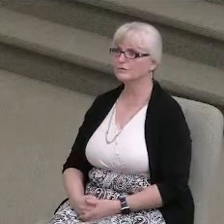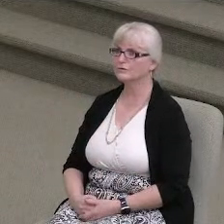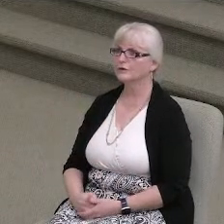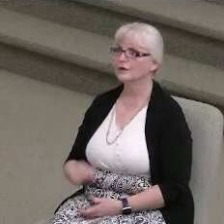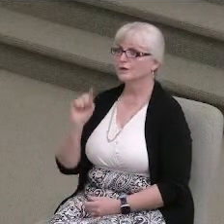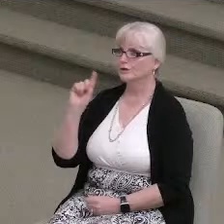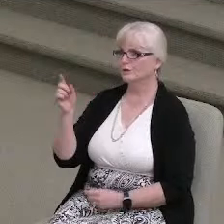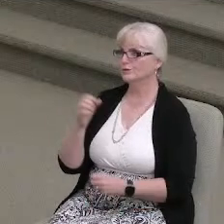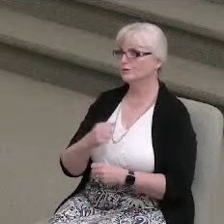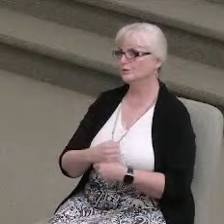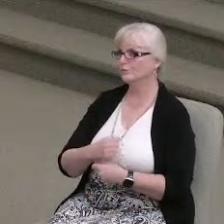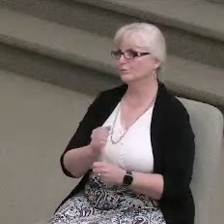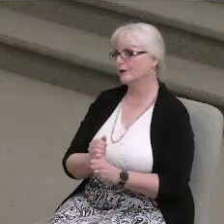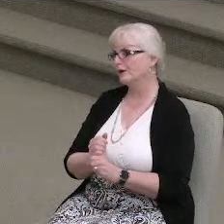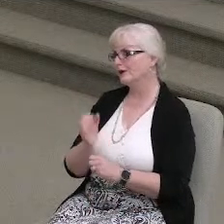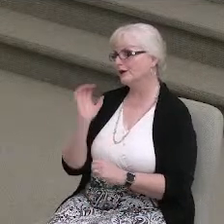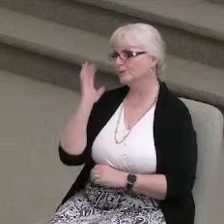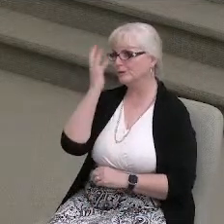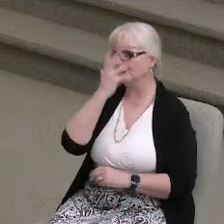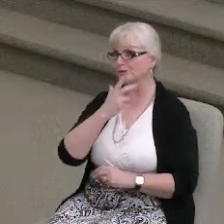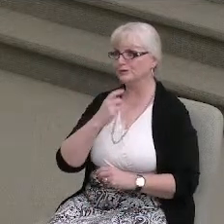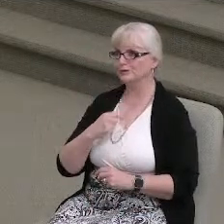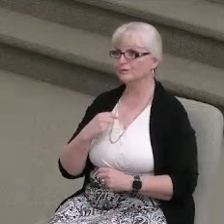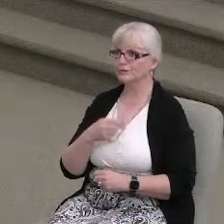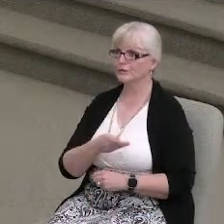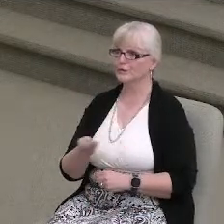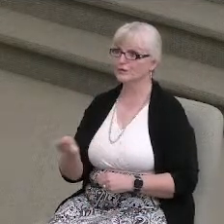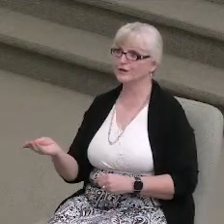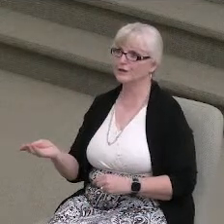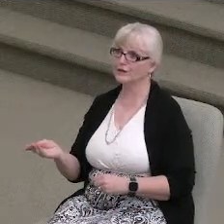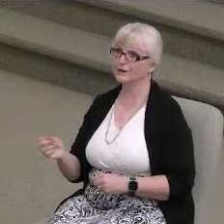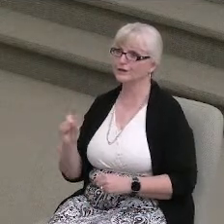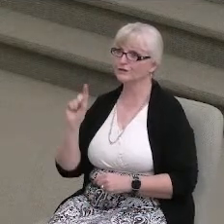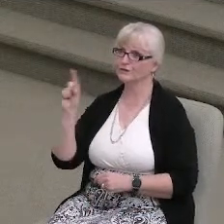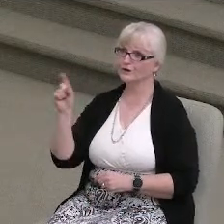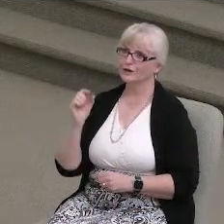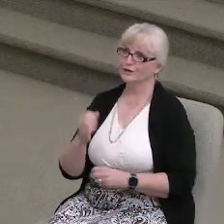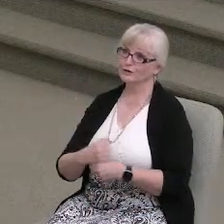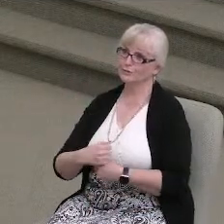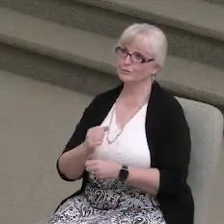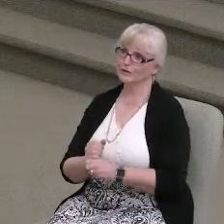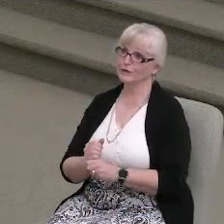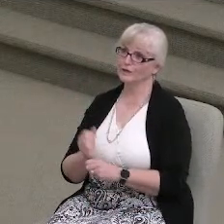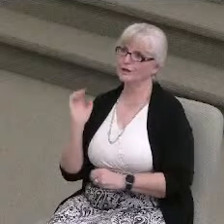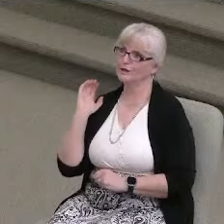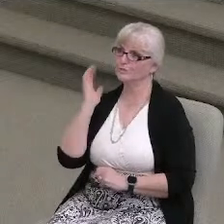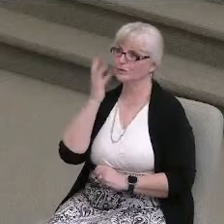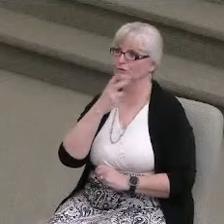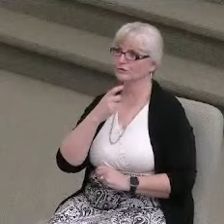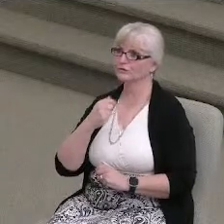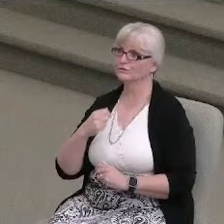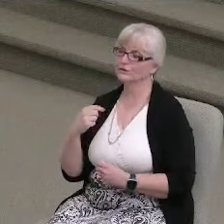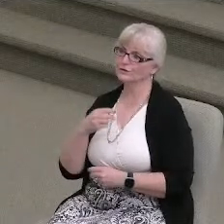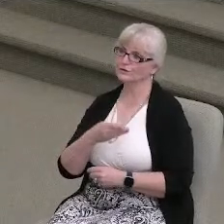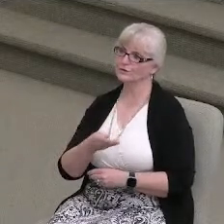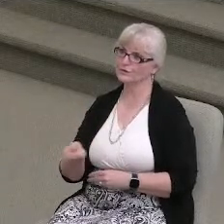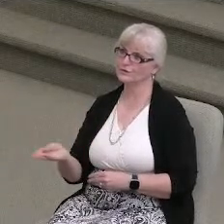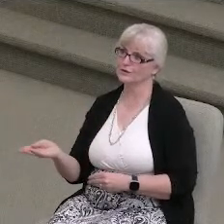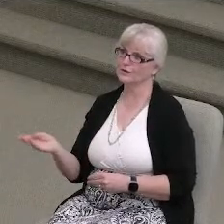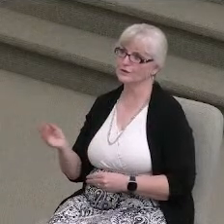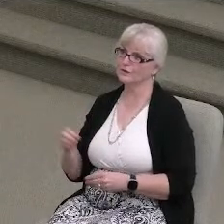us. You make beautiful things. You make